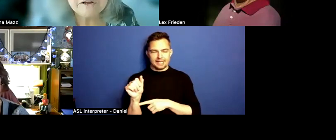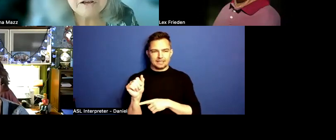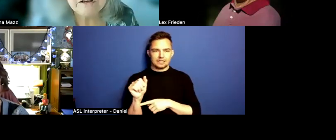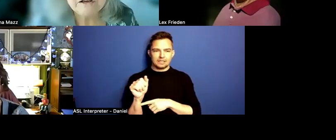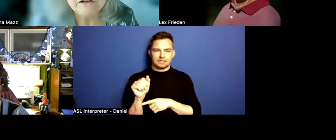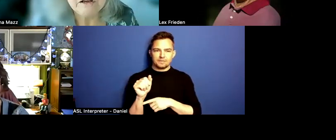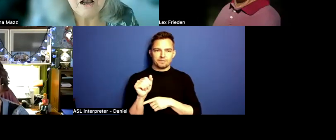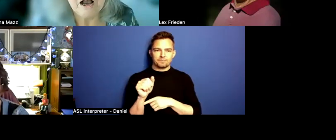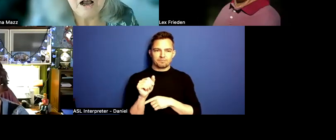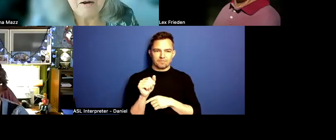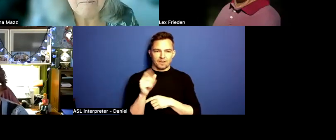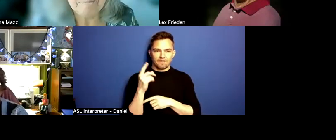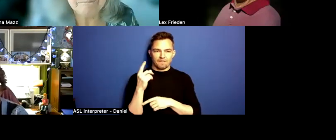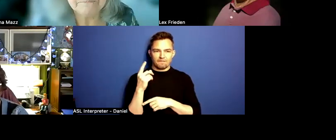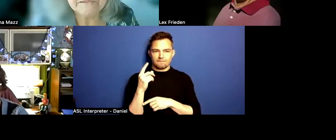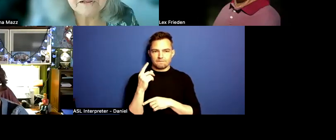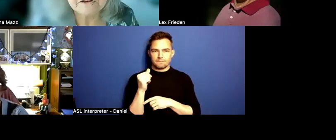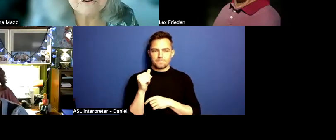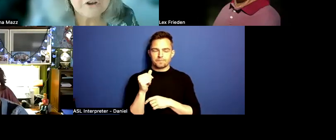furniture can be